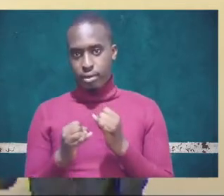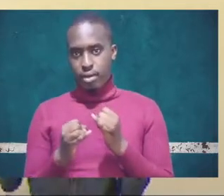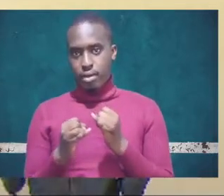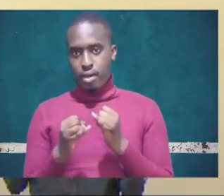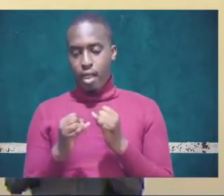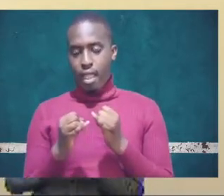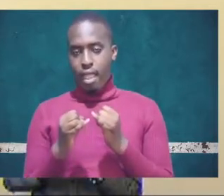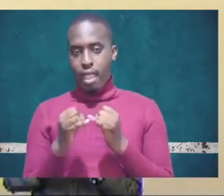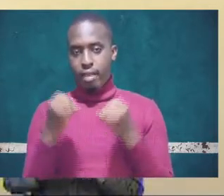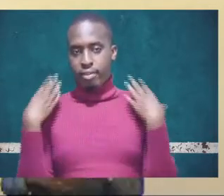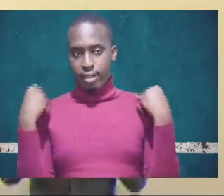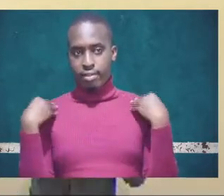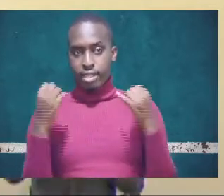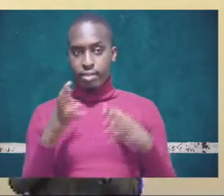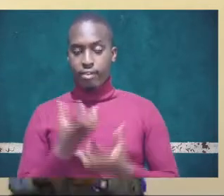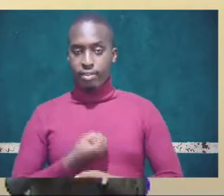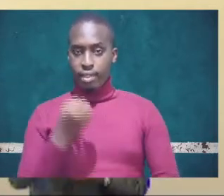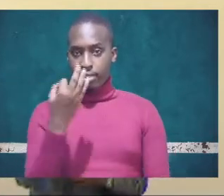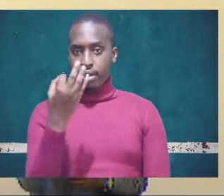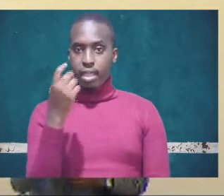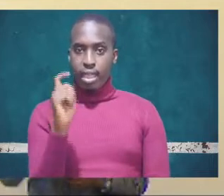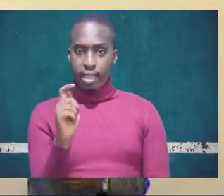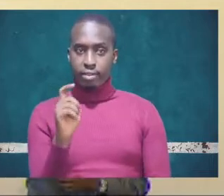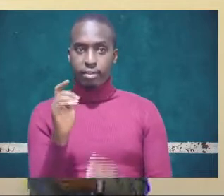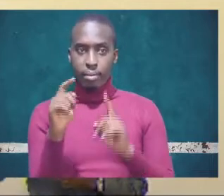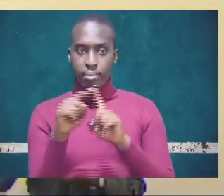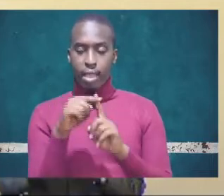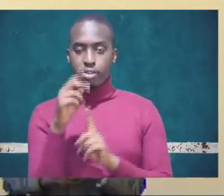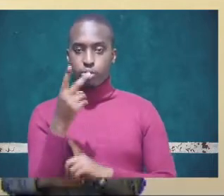have 3x plus 2